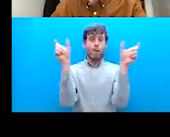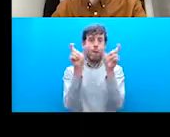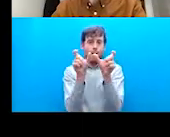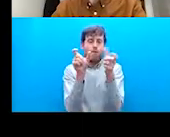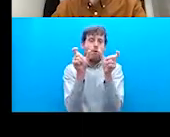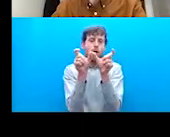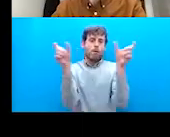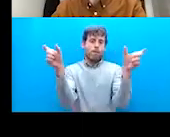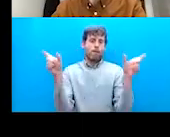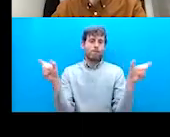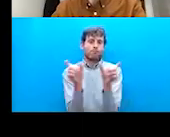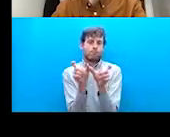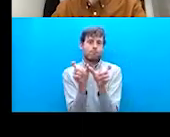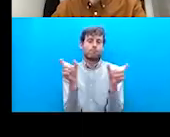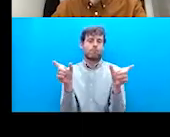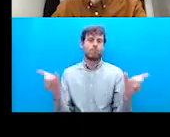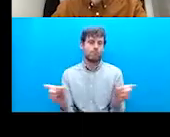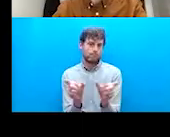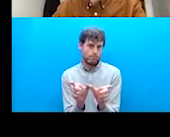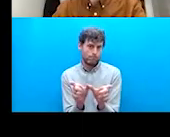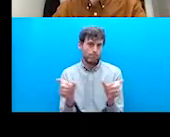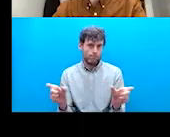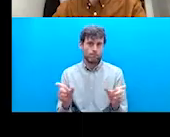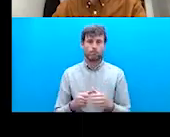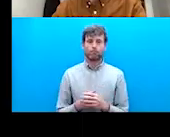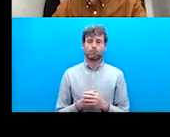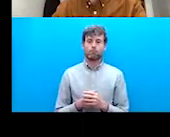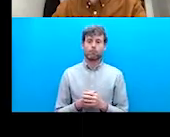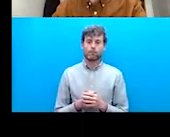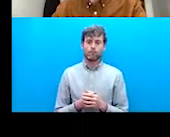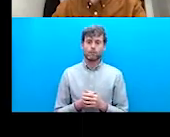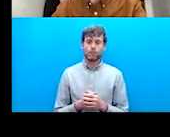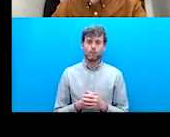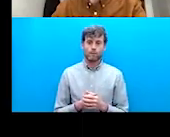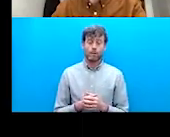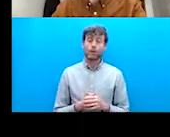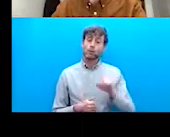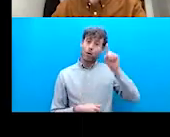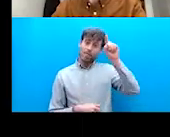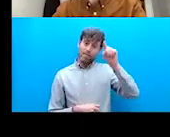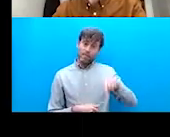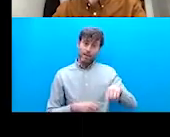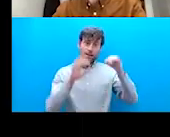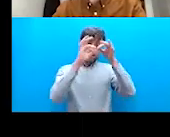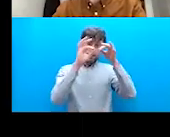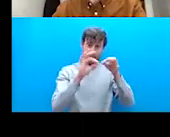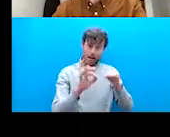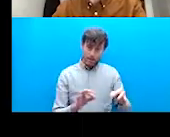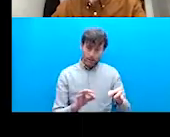someone hears music among all sounds. Now, with these sentence pairs, we can actually